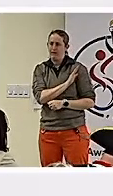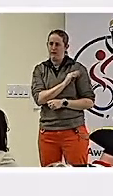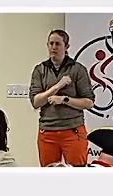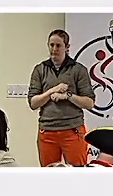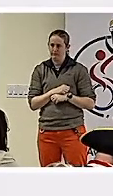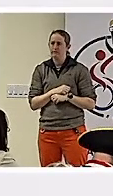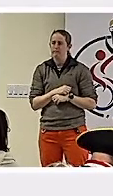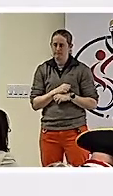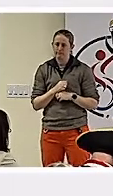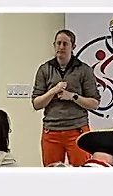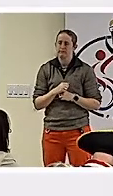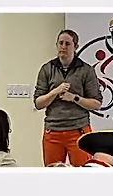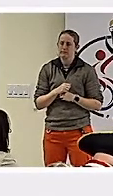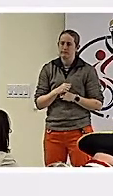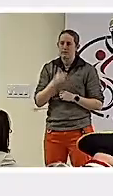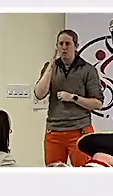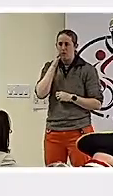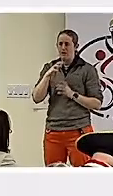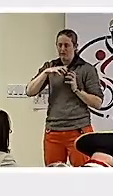strategic,